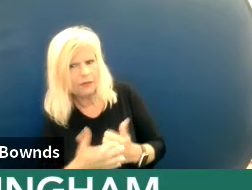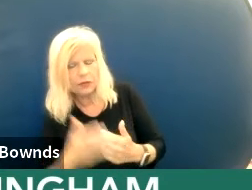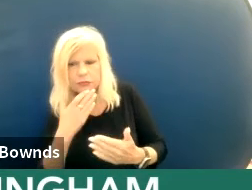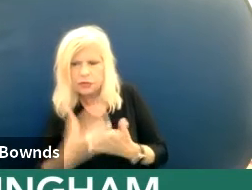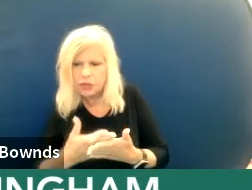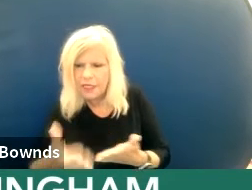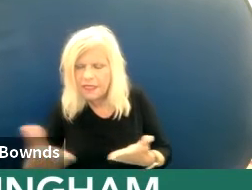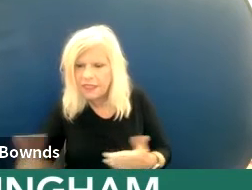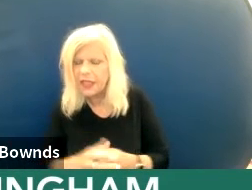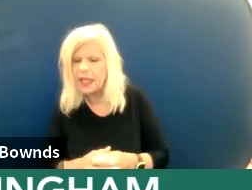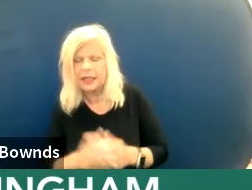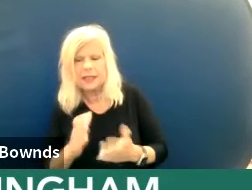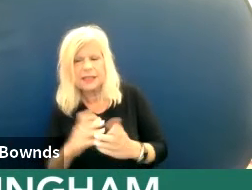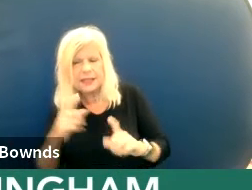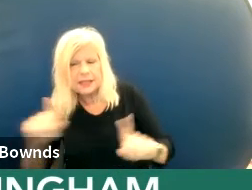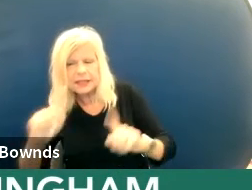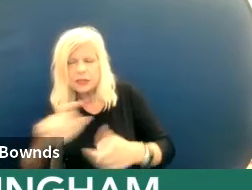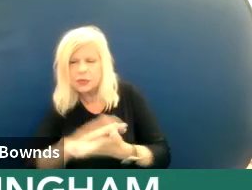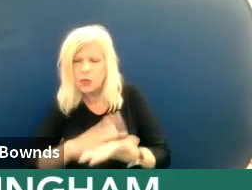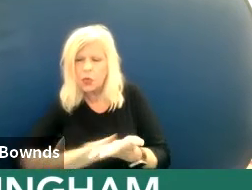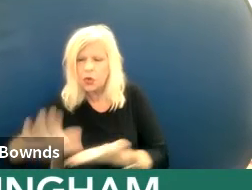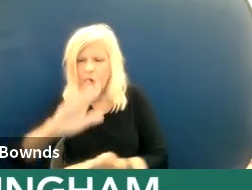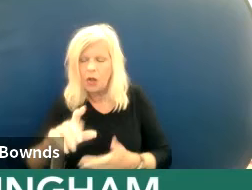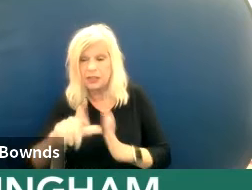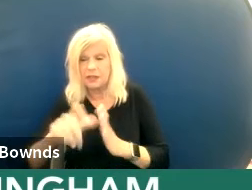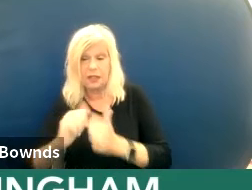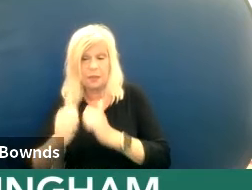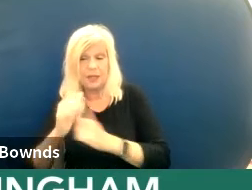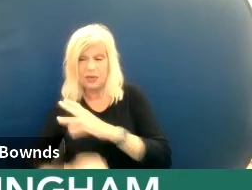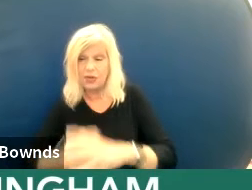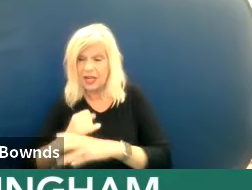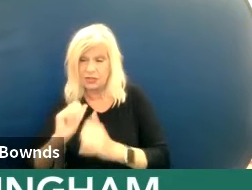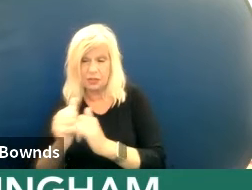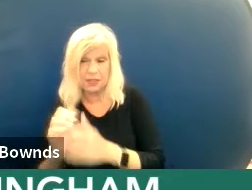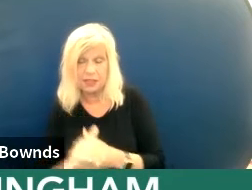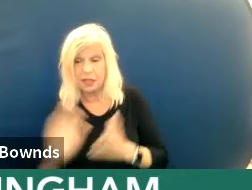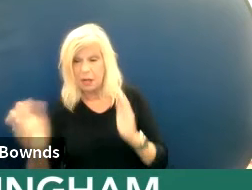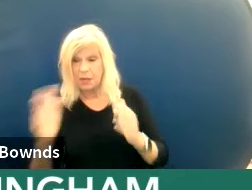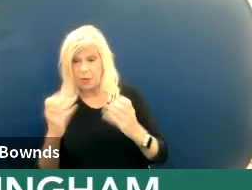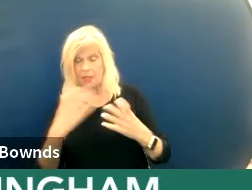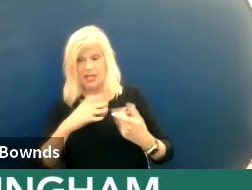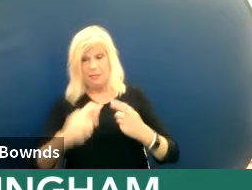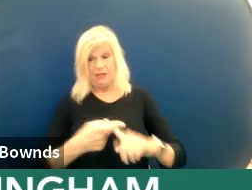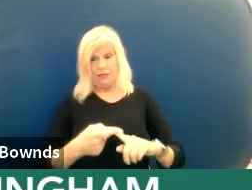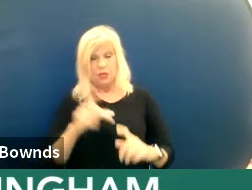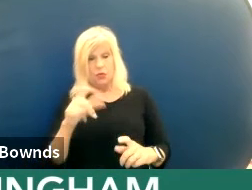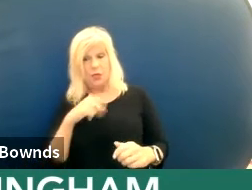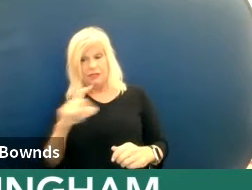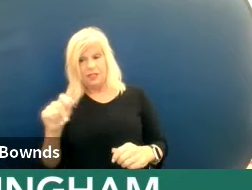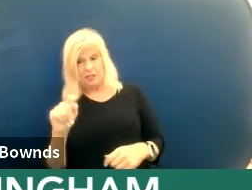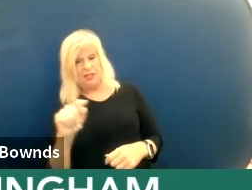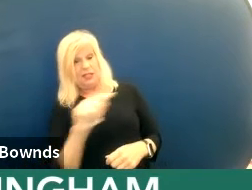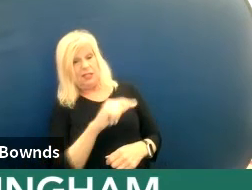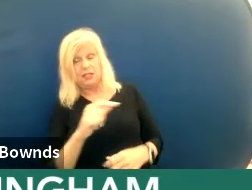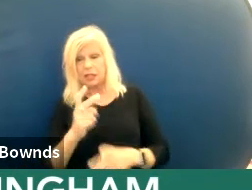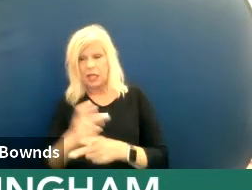in school, to go to college, and to eventually compete internationally. And in comparison to many of my friends with disabilities, it kept me